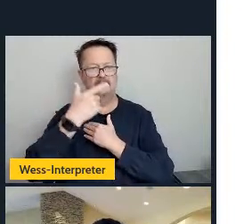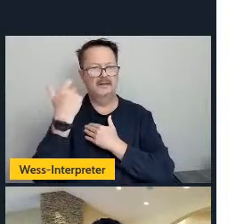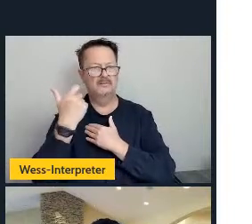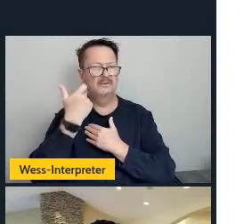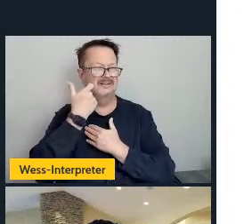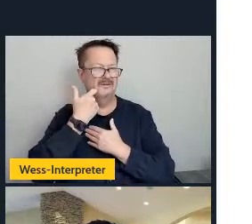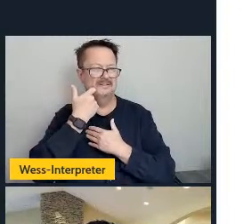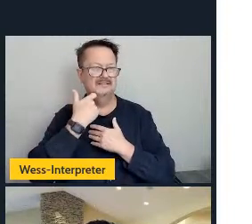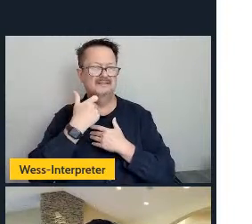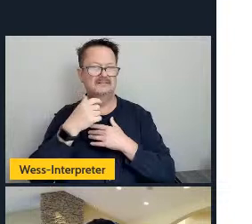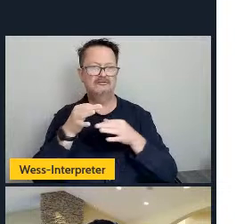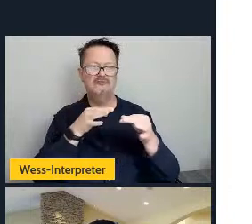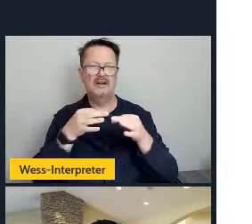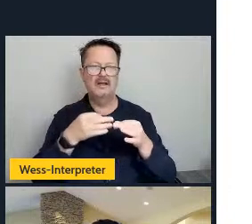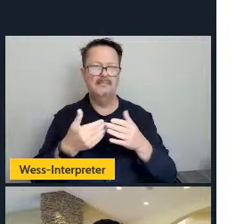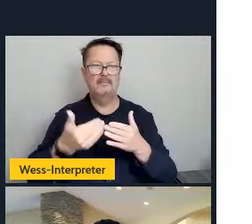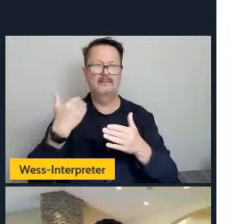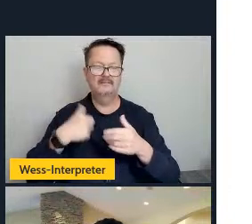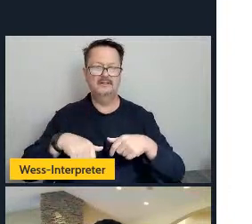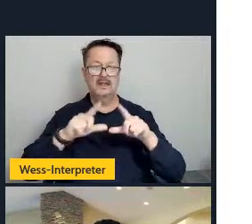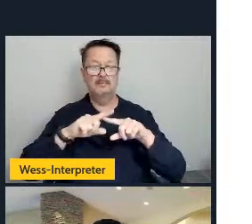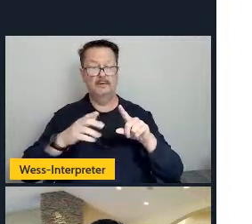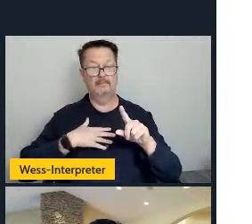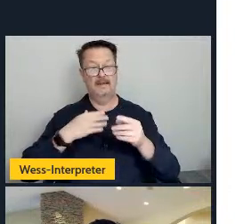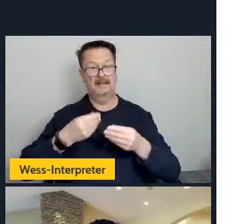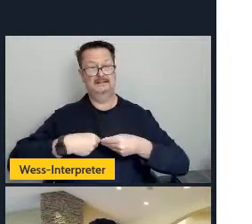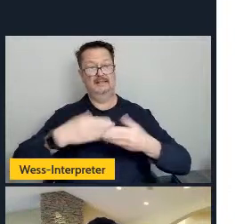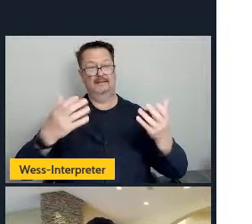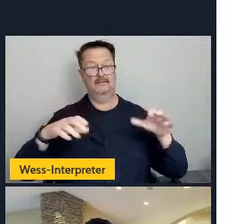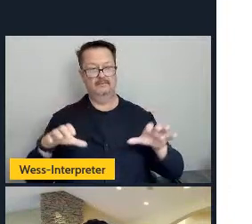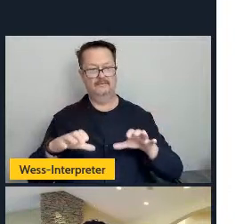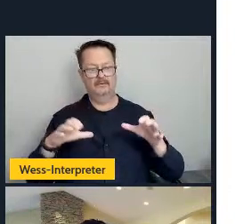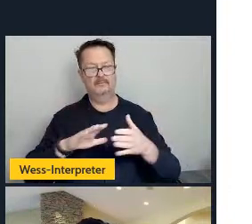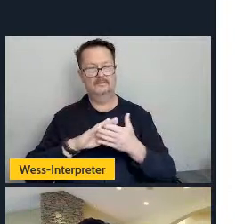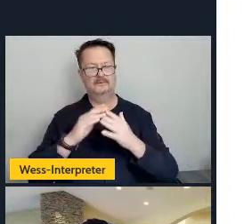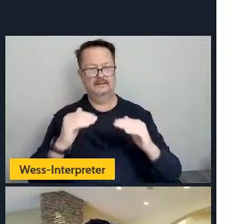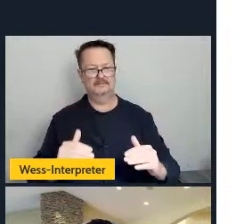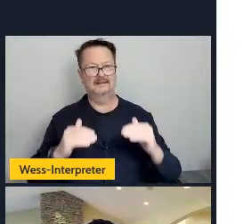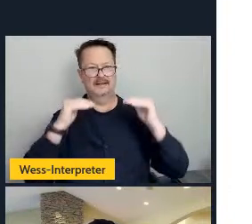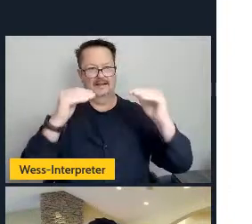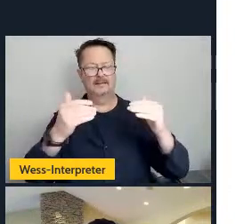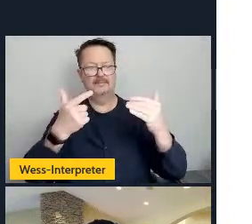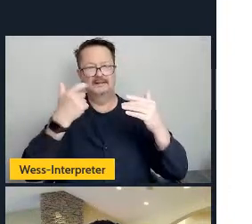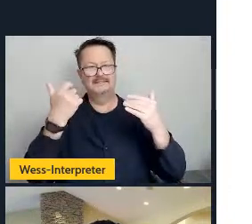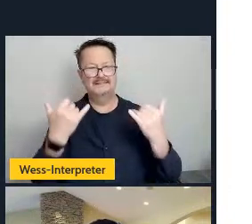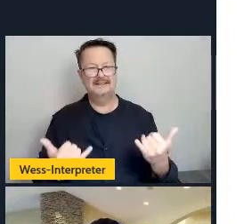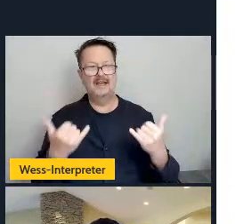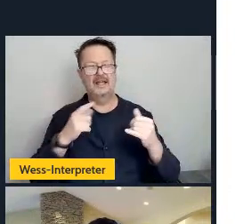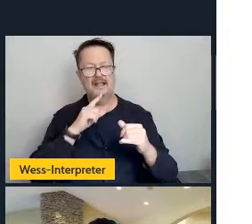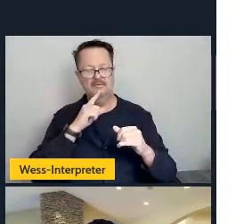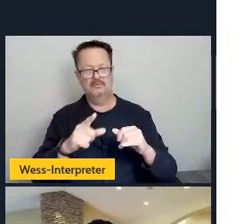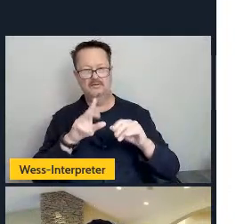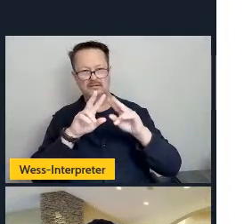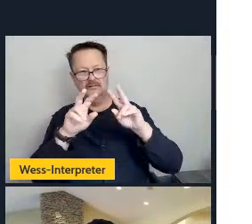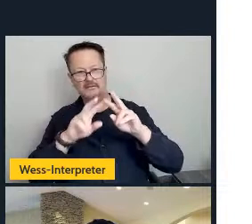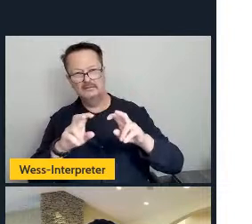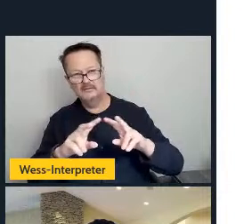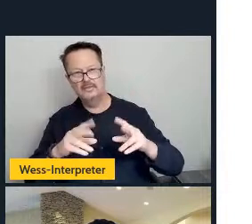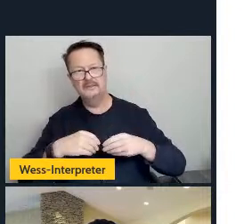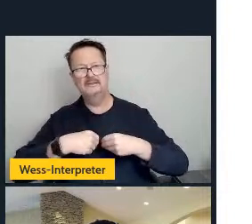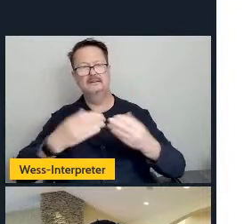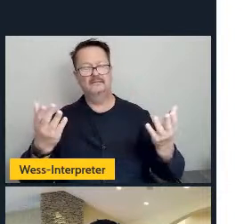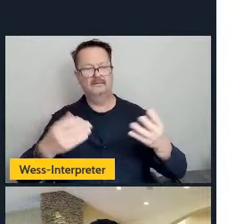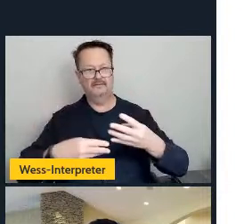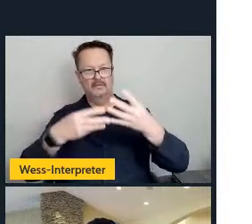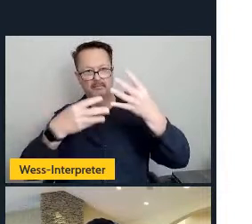slide, but my delivery performance becomes high because now I can really decouple the delivery of those multiple components